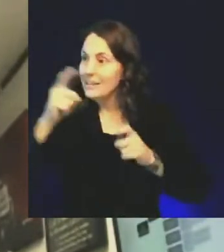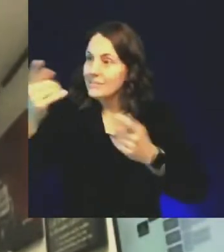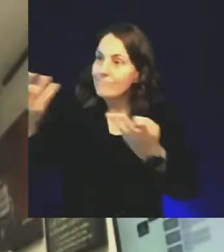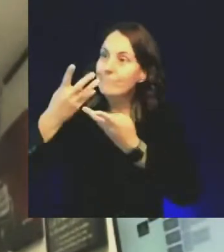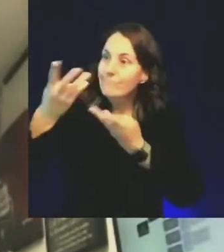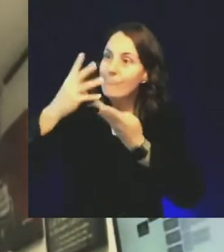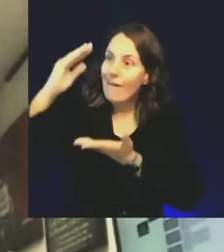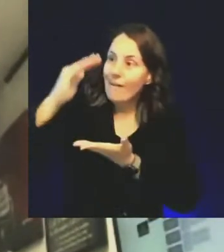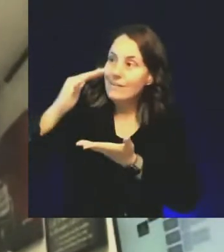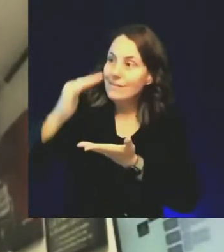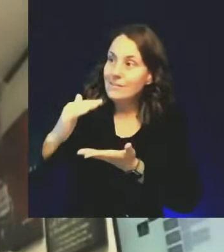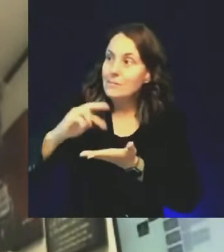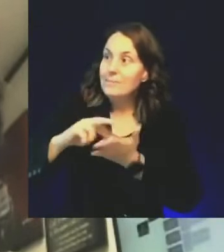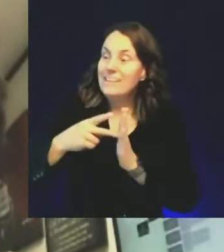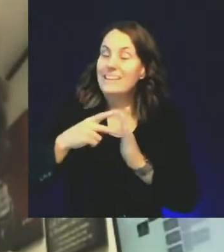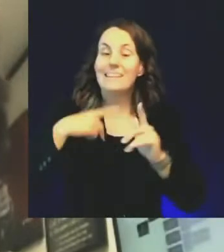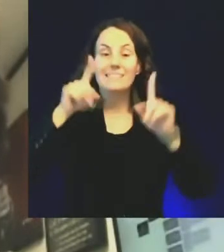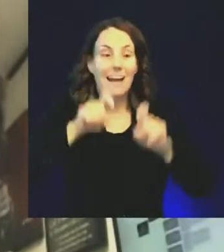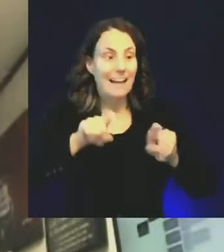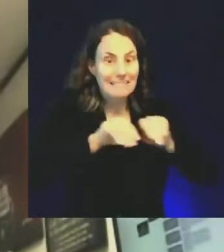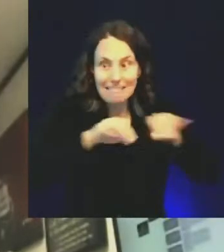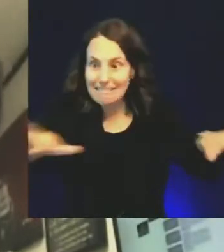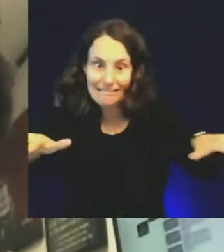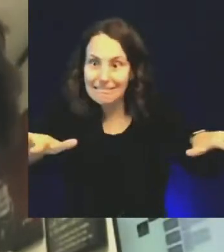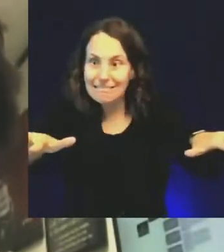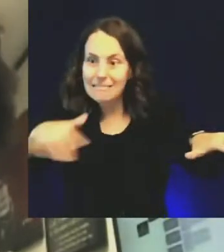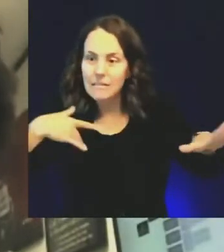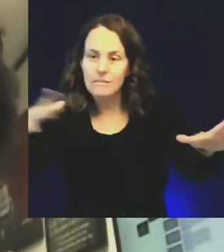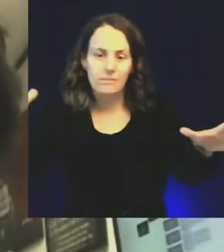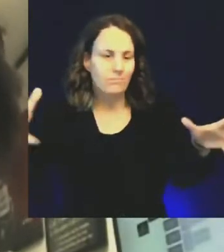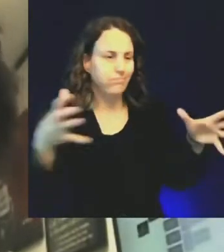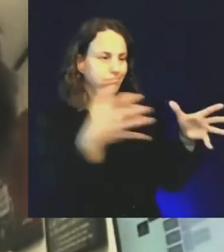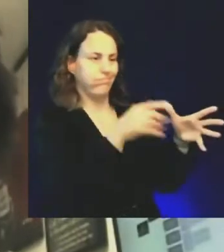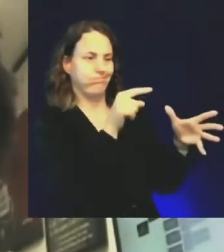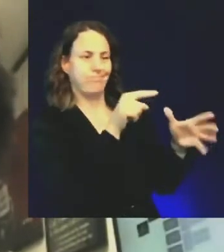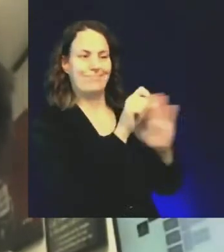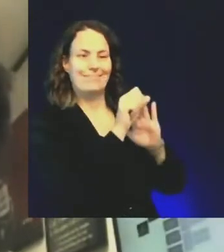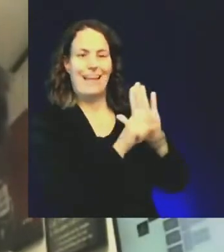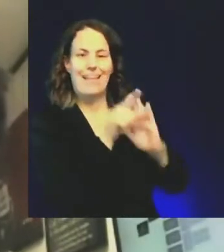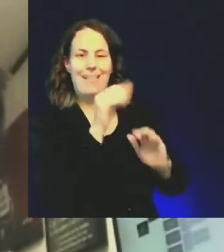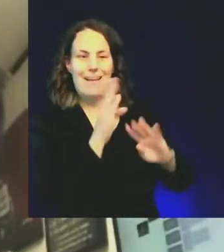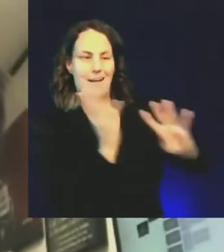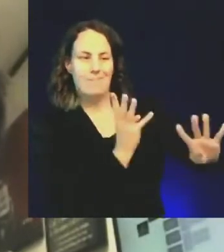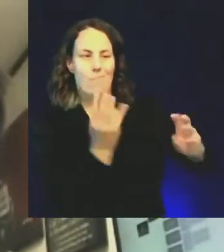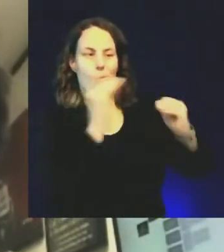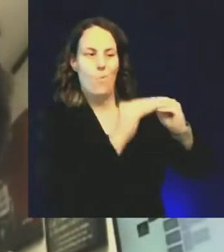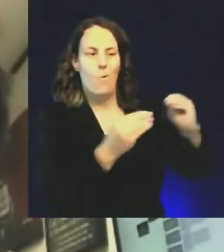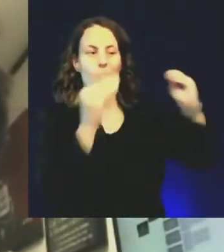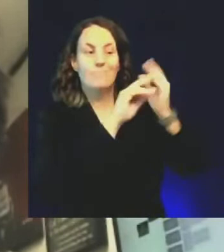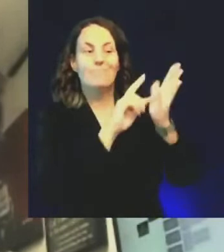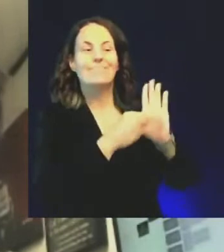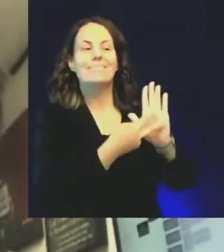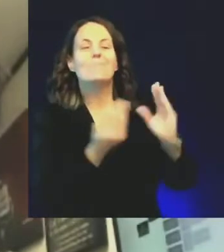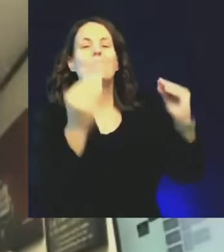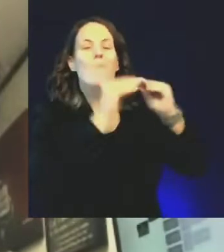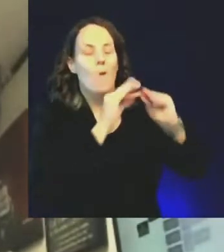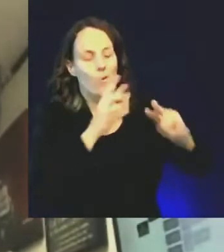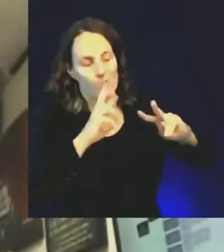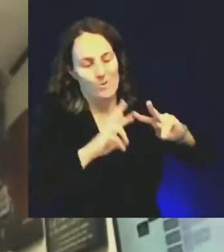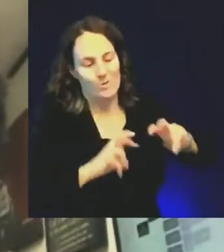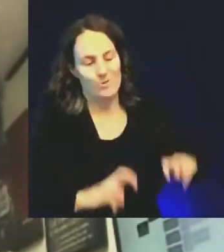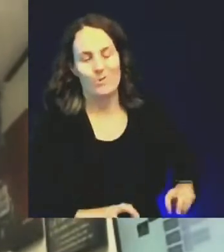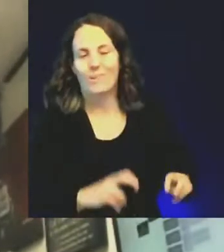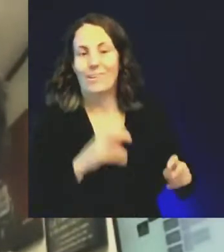And additionally, when we see that the same trend that we see with national data in other states, I think we can be pretty